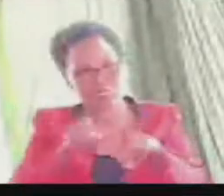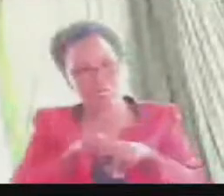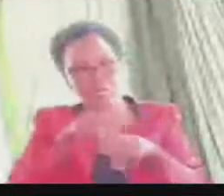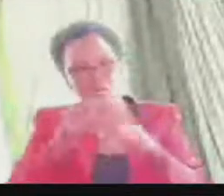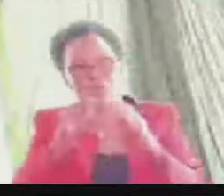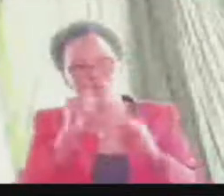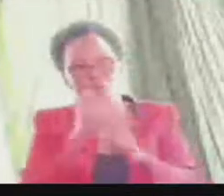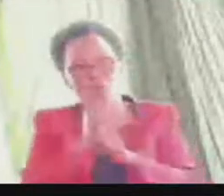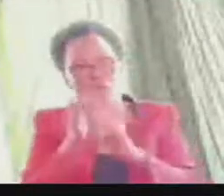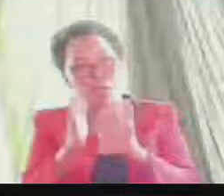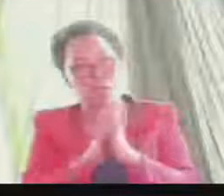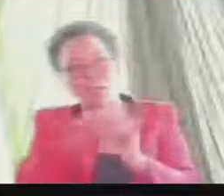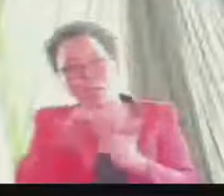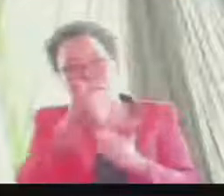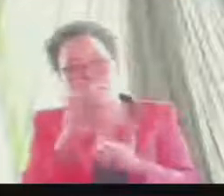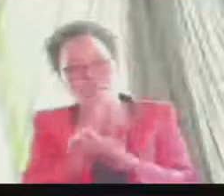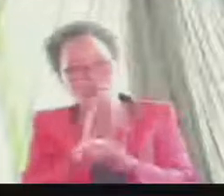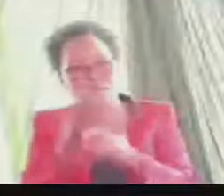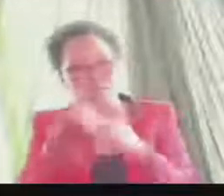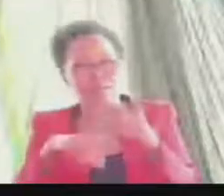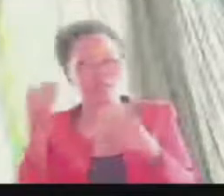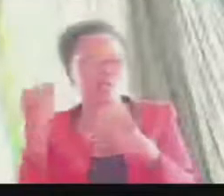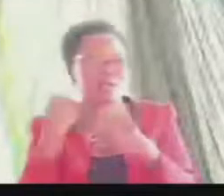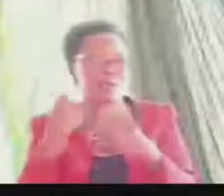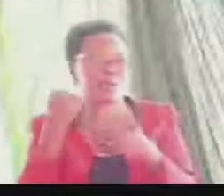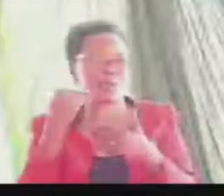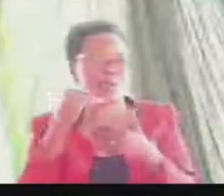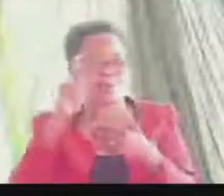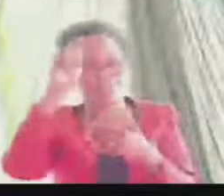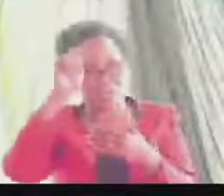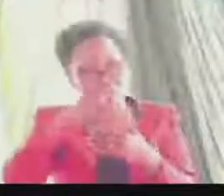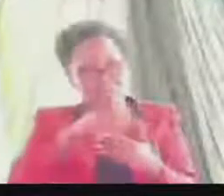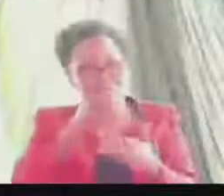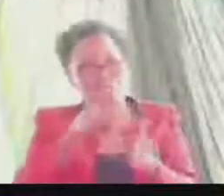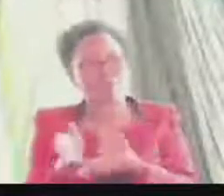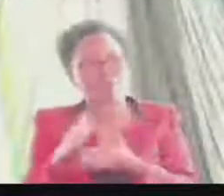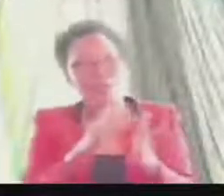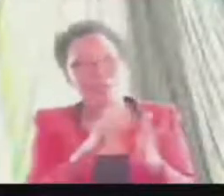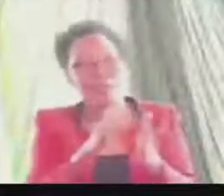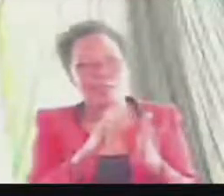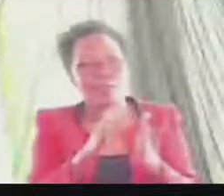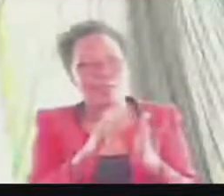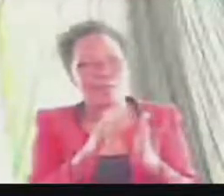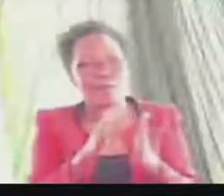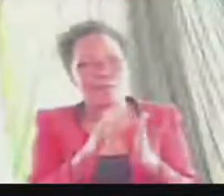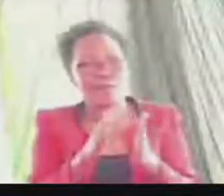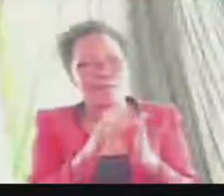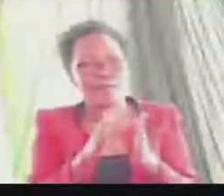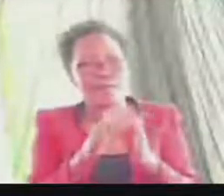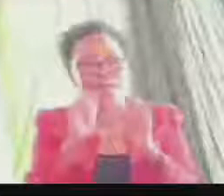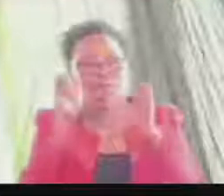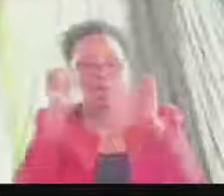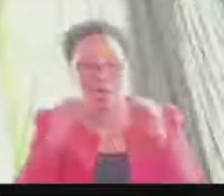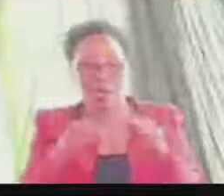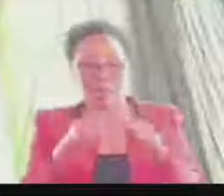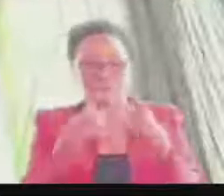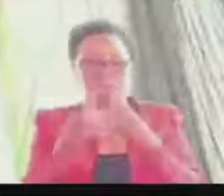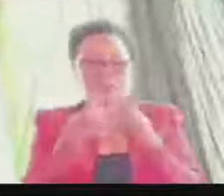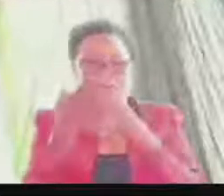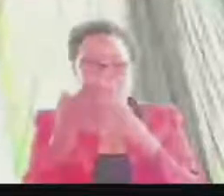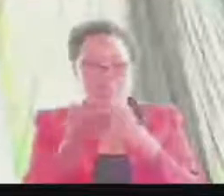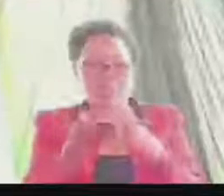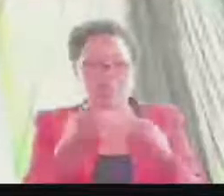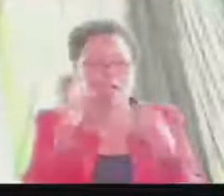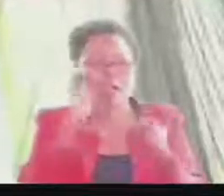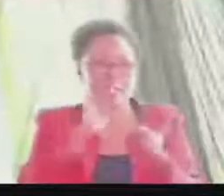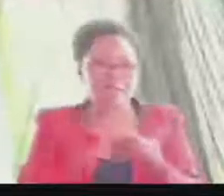sectors in the criminal justice or the justice systems are involved. It can be discussed there. The